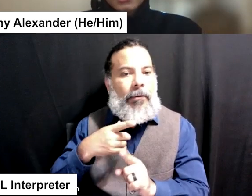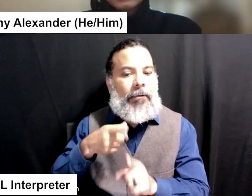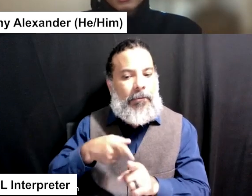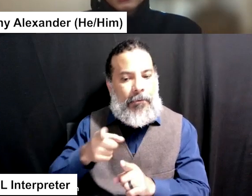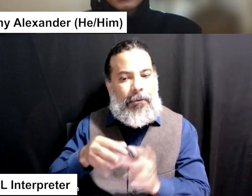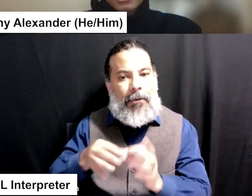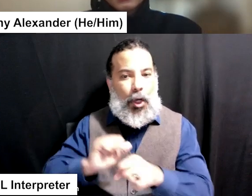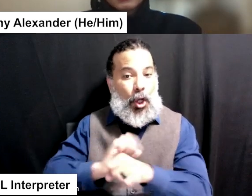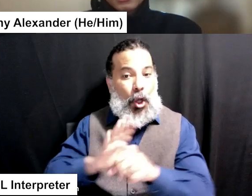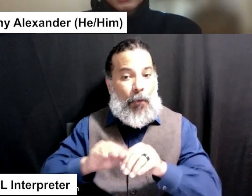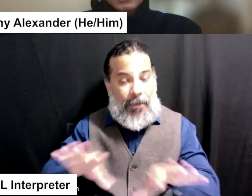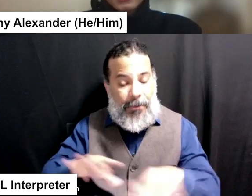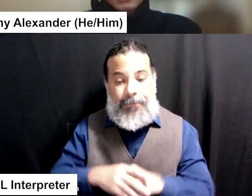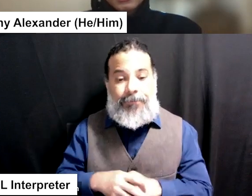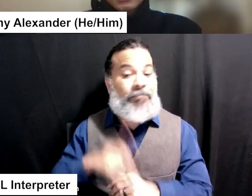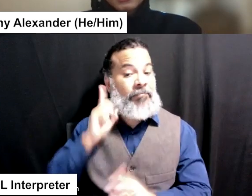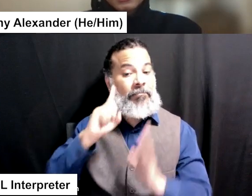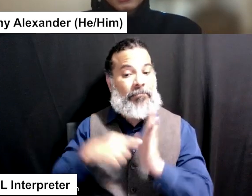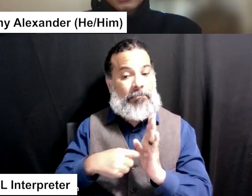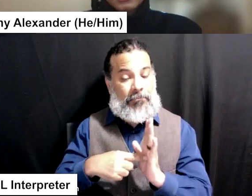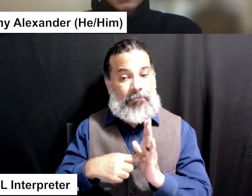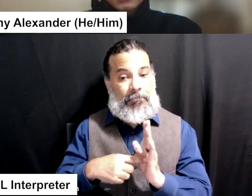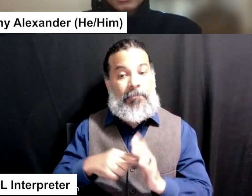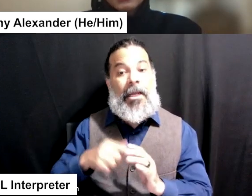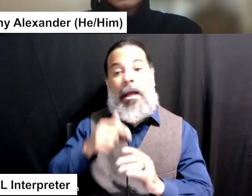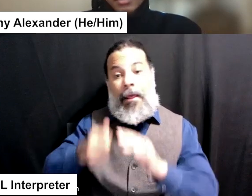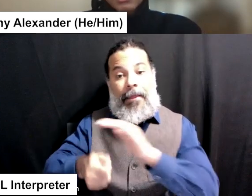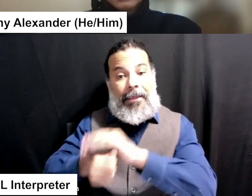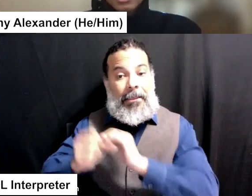of COVID. So for example, the shelters